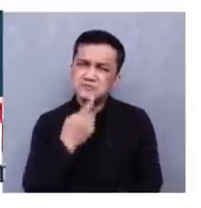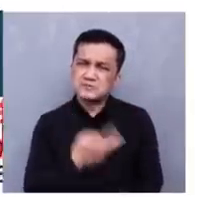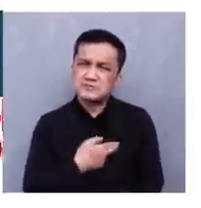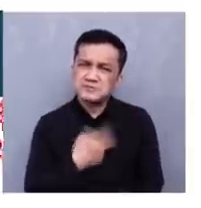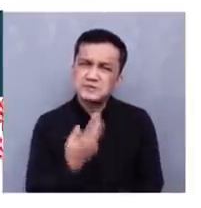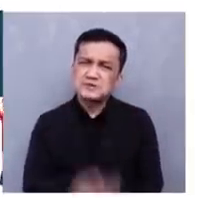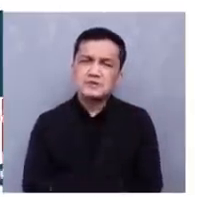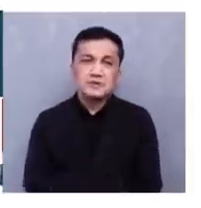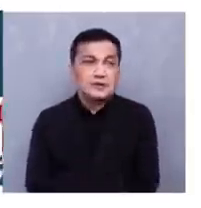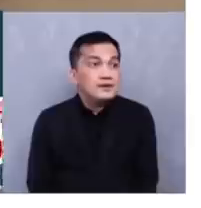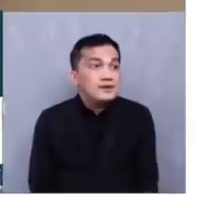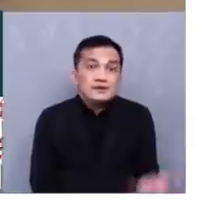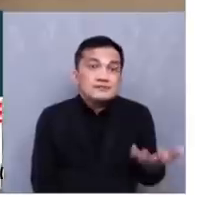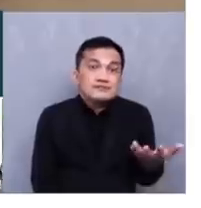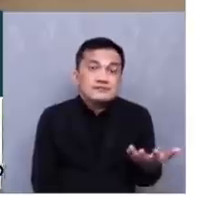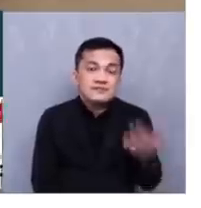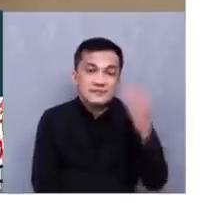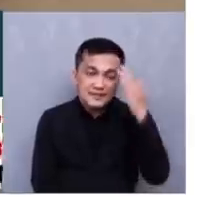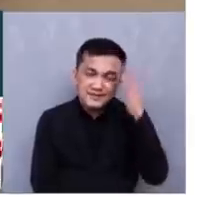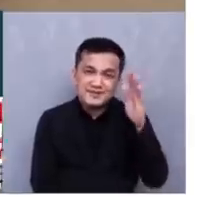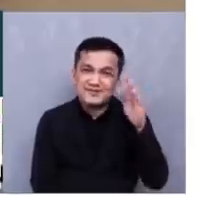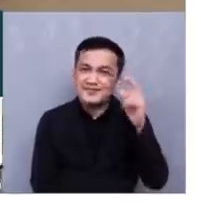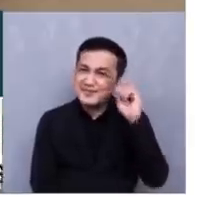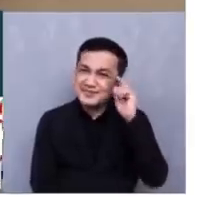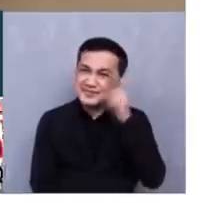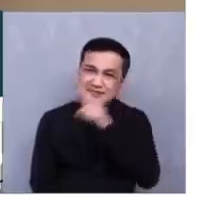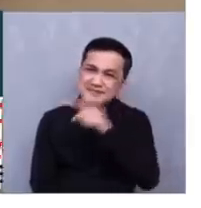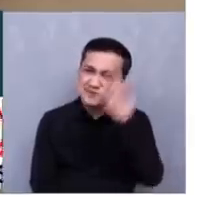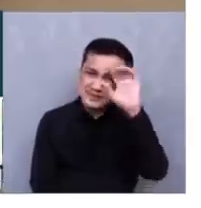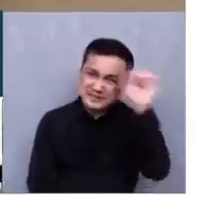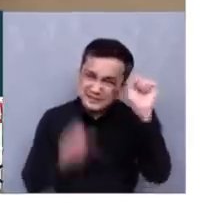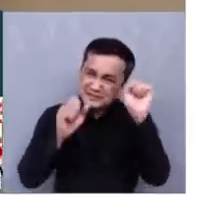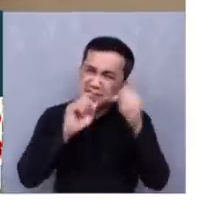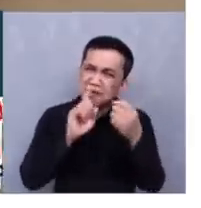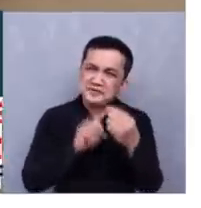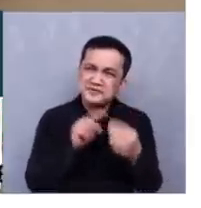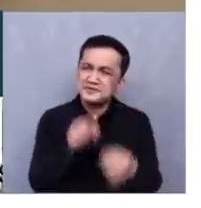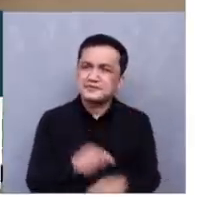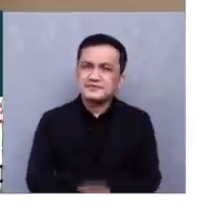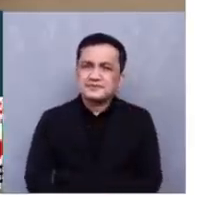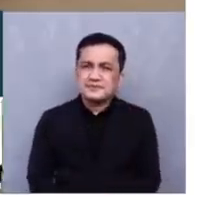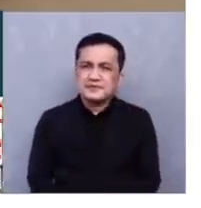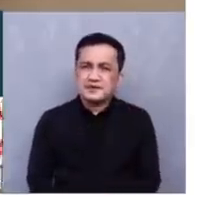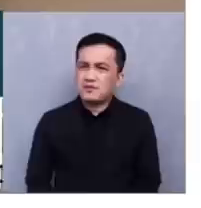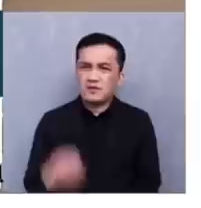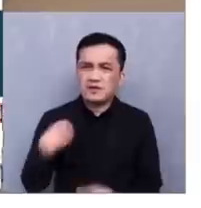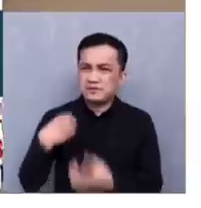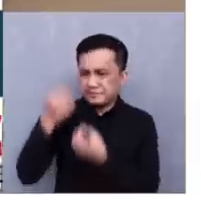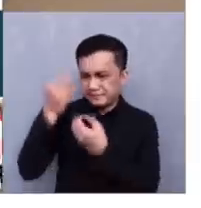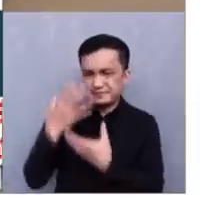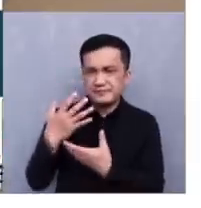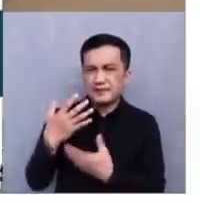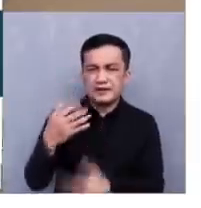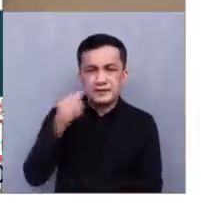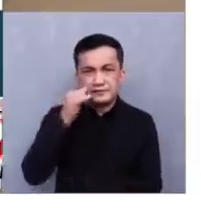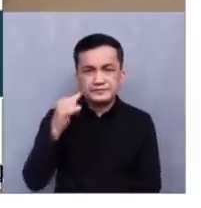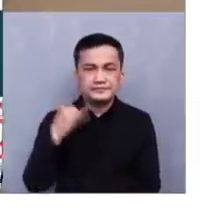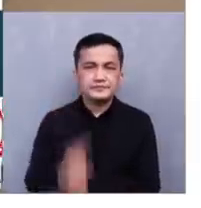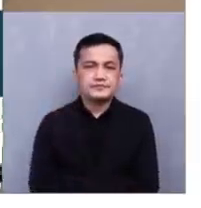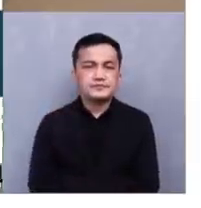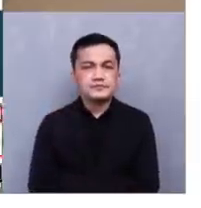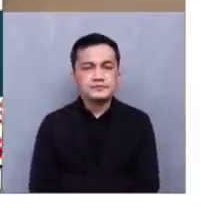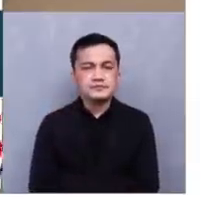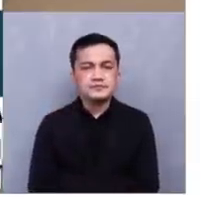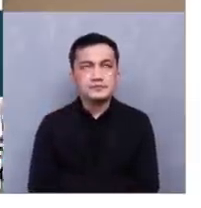I don't know the thoughts of the president with regards to this, because he did not disclose that yesterday, no. But I